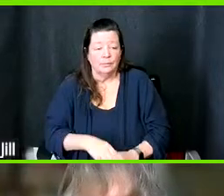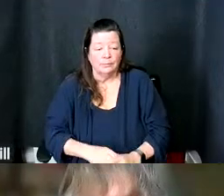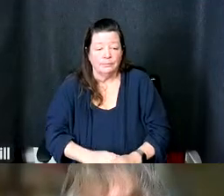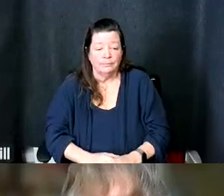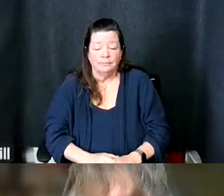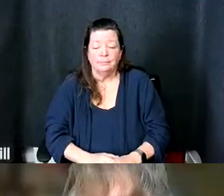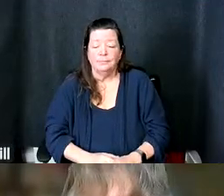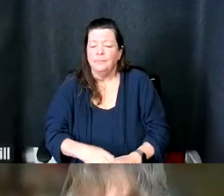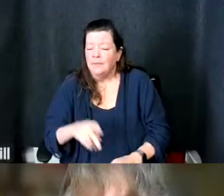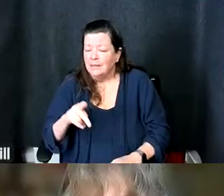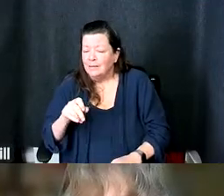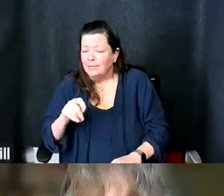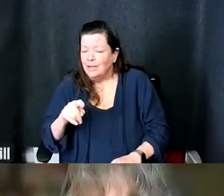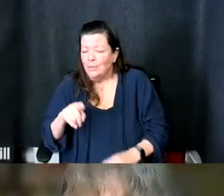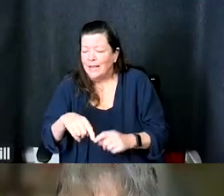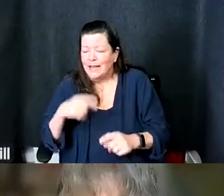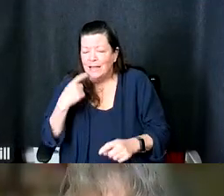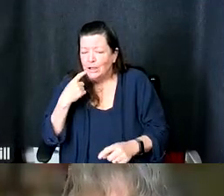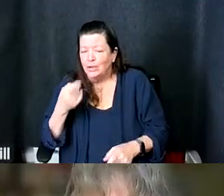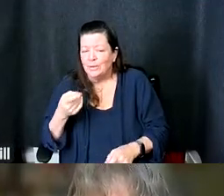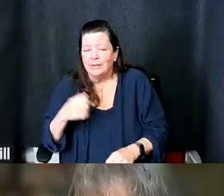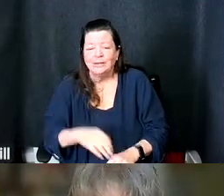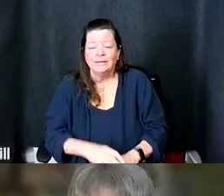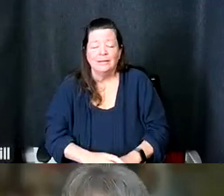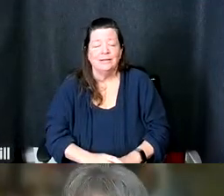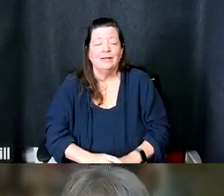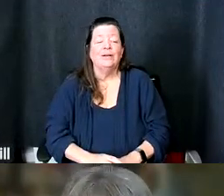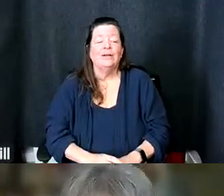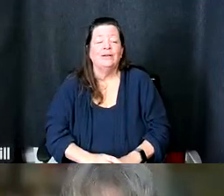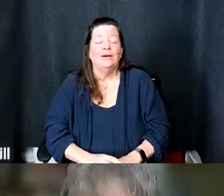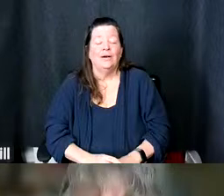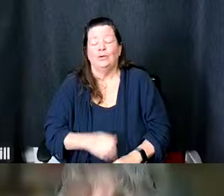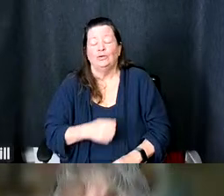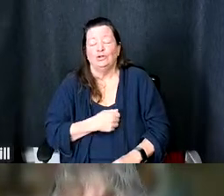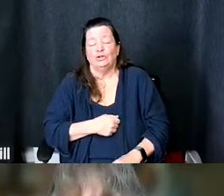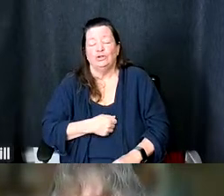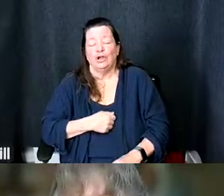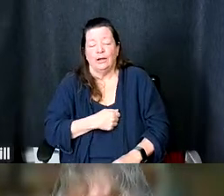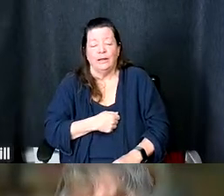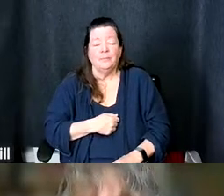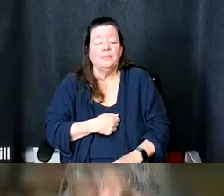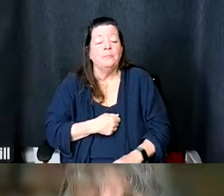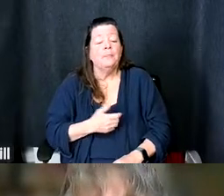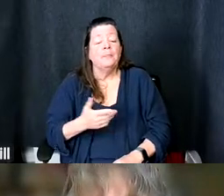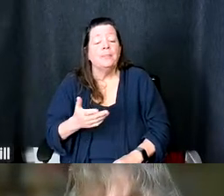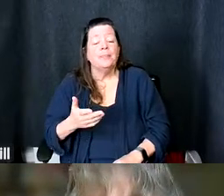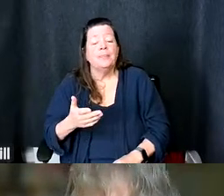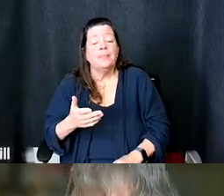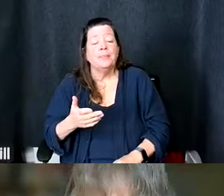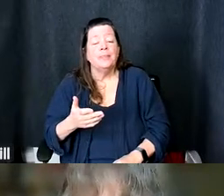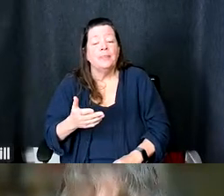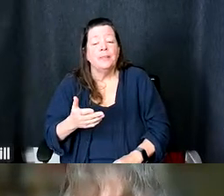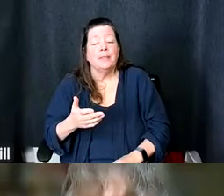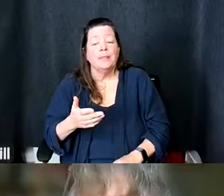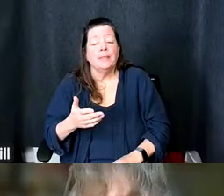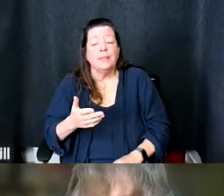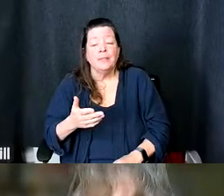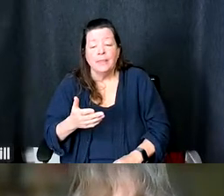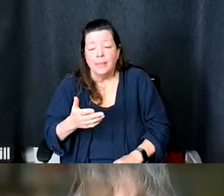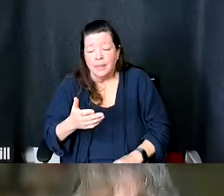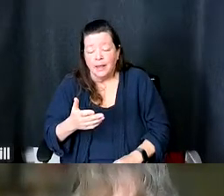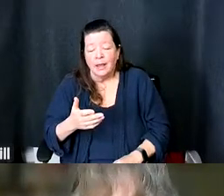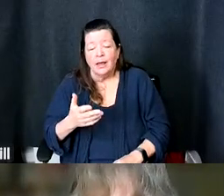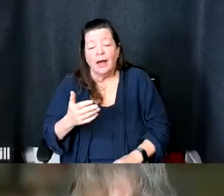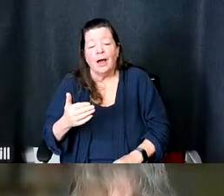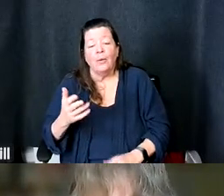Oh, Peter, you're on mute. Sorry, trying to unmute myself. Yeah, I just wanted to remind people